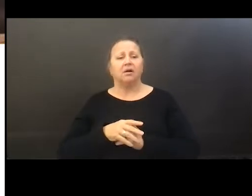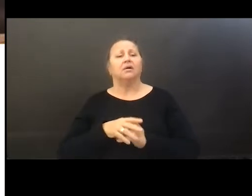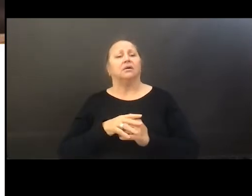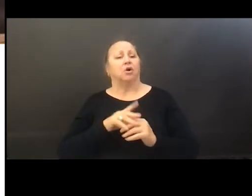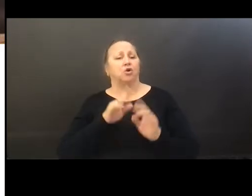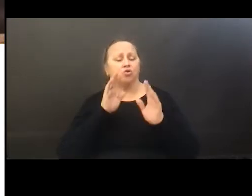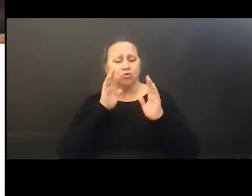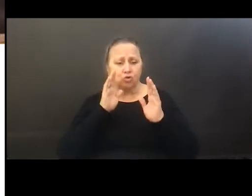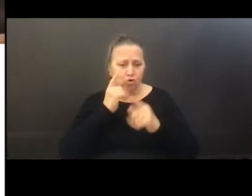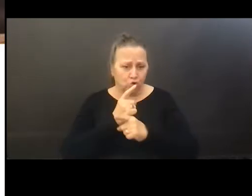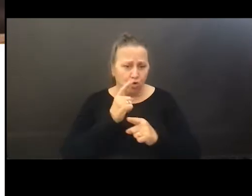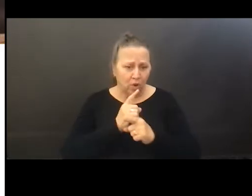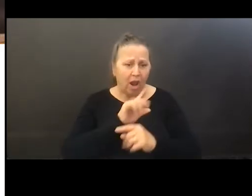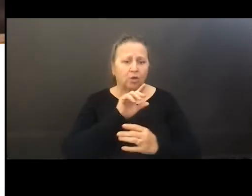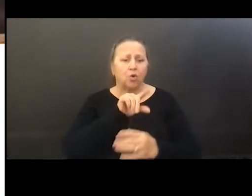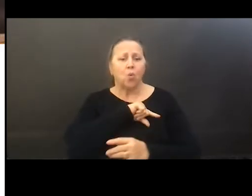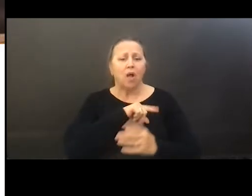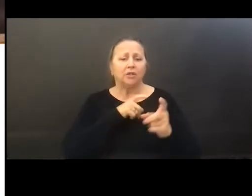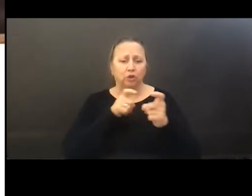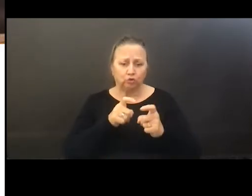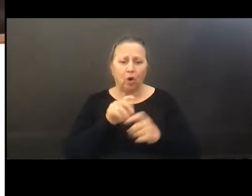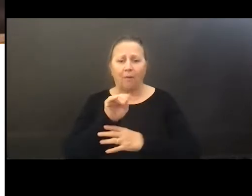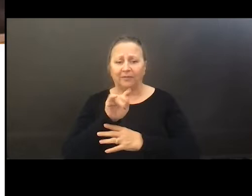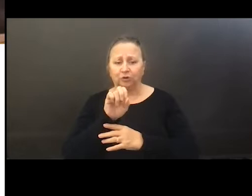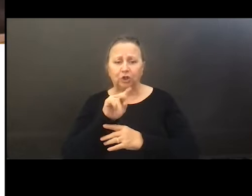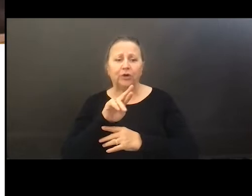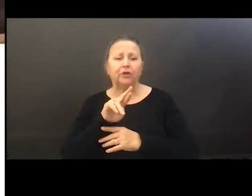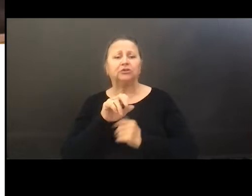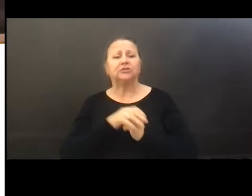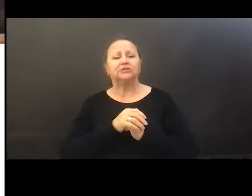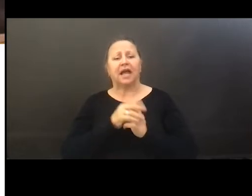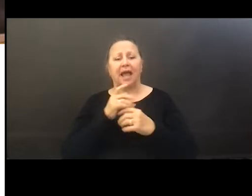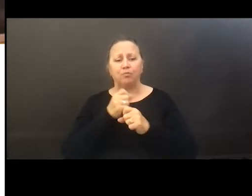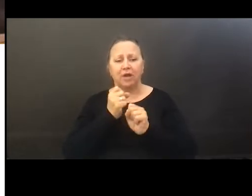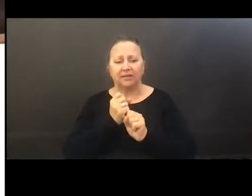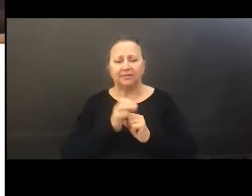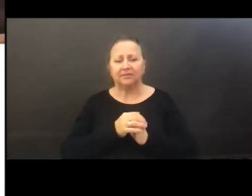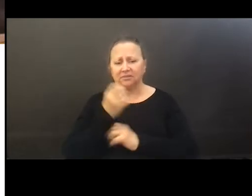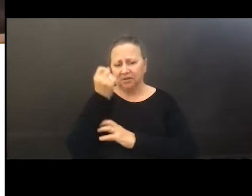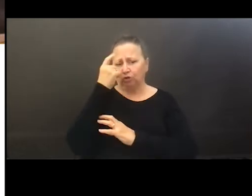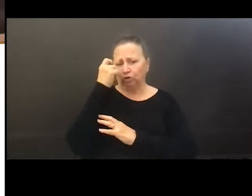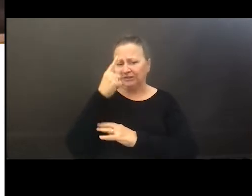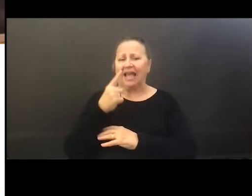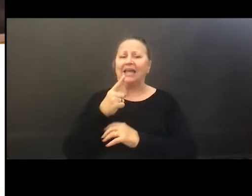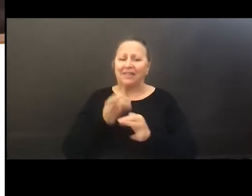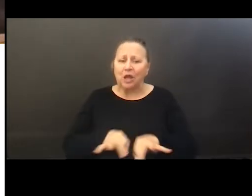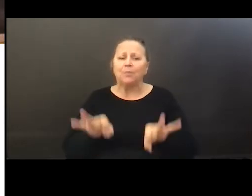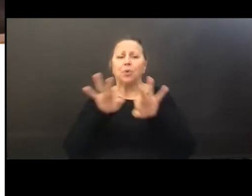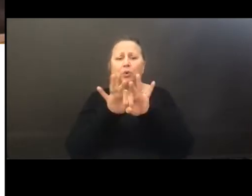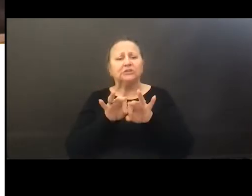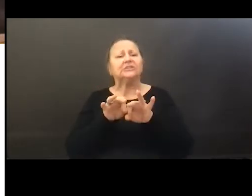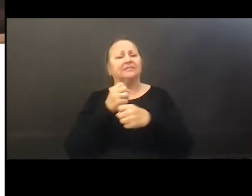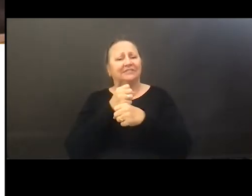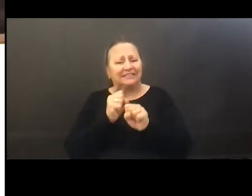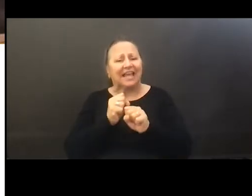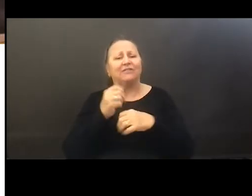end products produced by the company. Understand the importance of safety procedures and practices, and excel in working in a